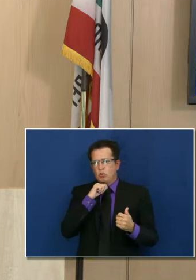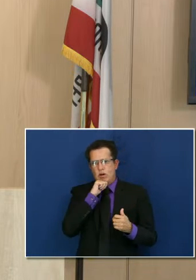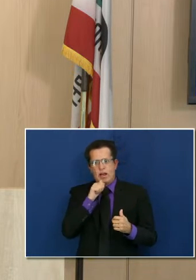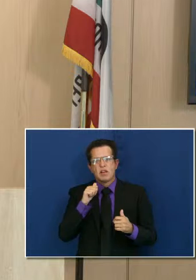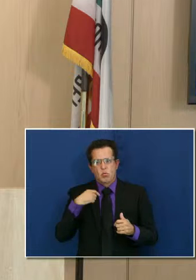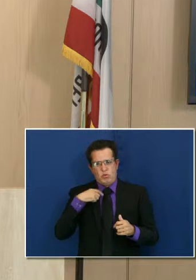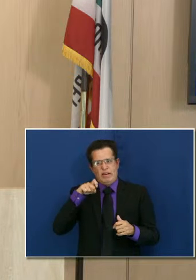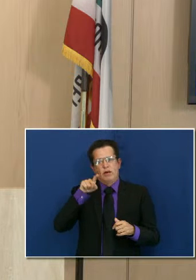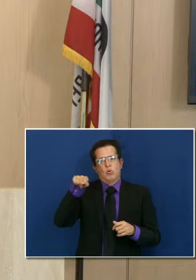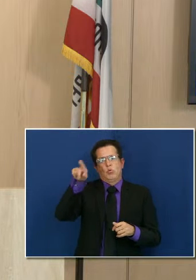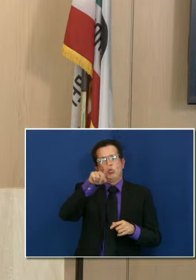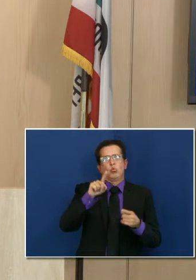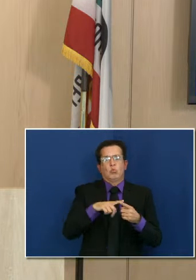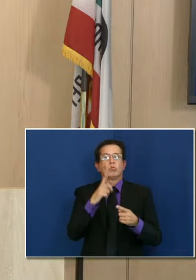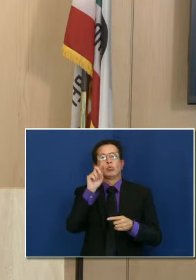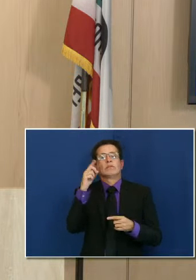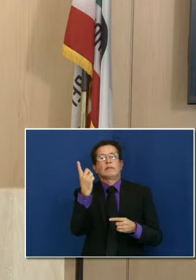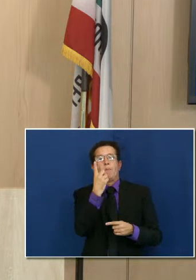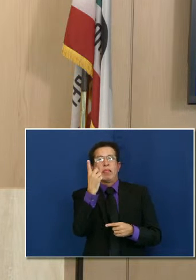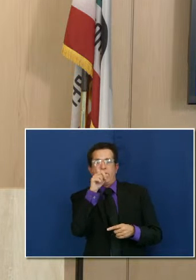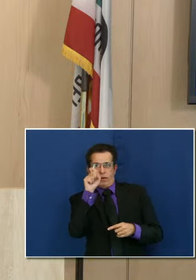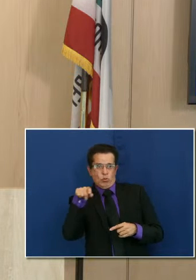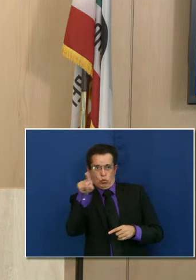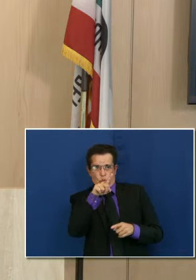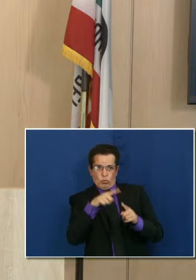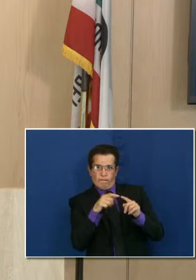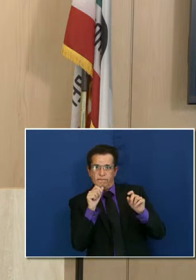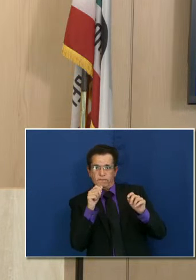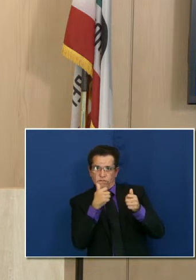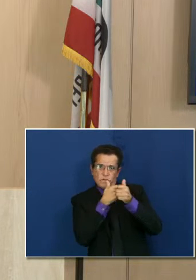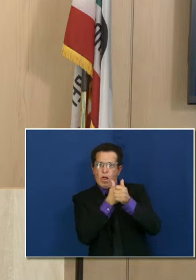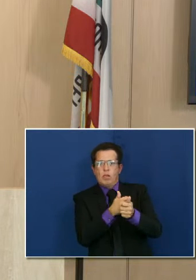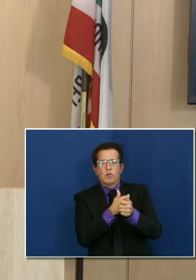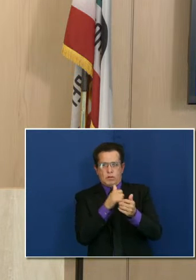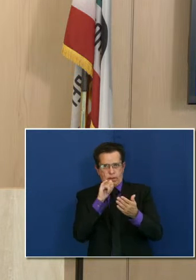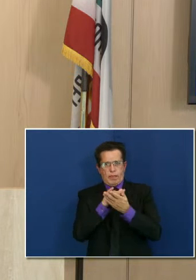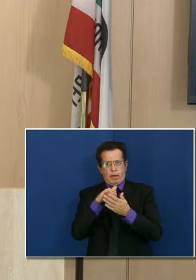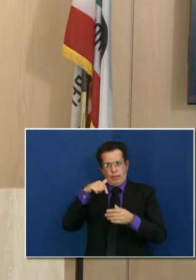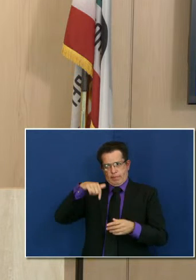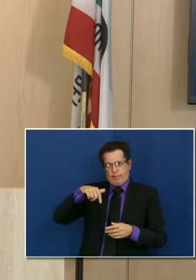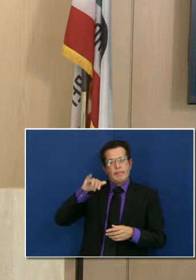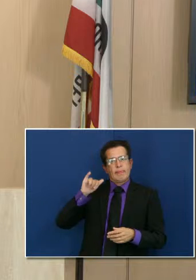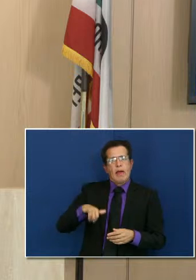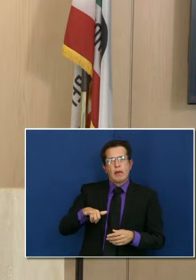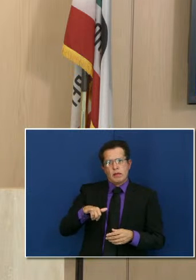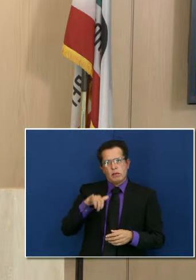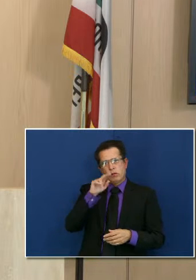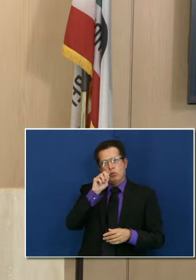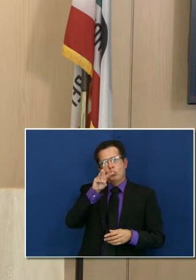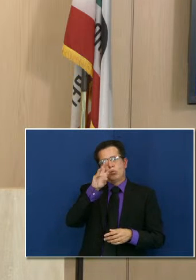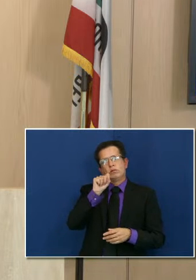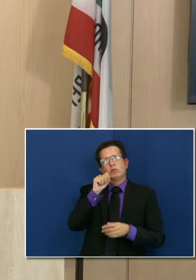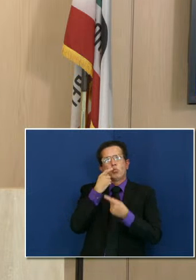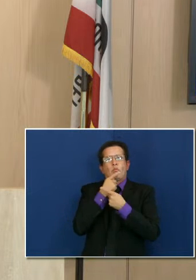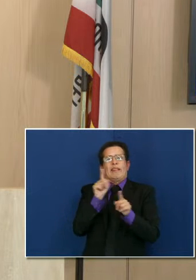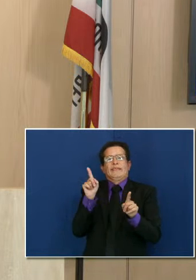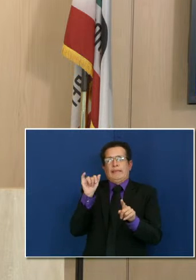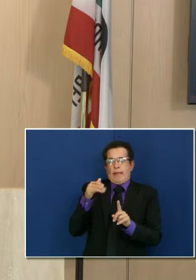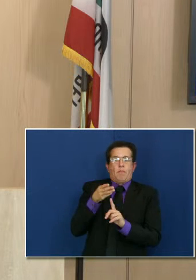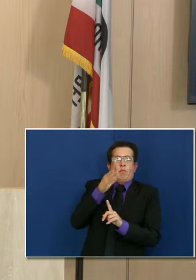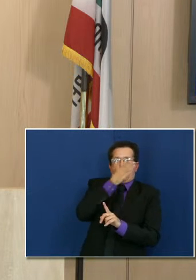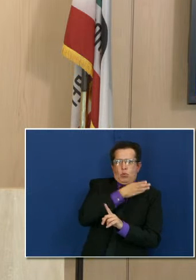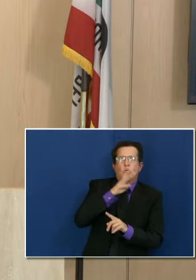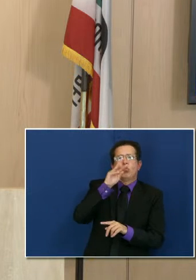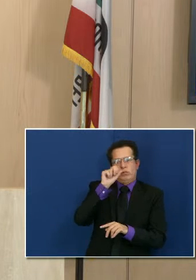to identify all of those that were exposed, that particular news story or press release